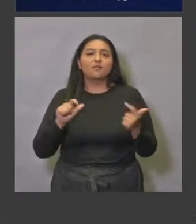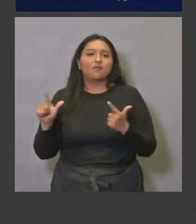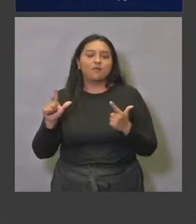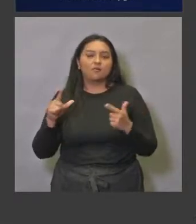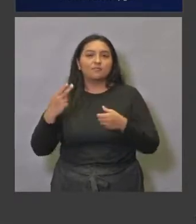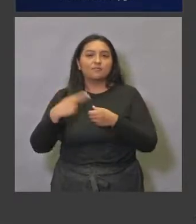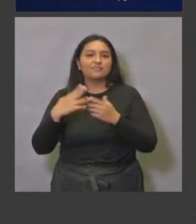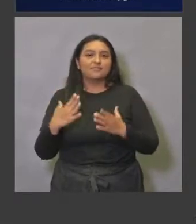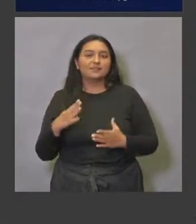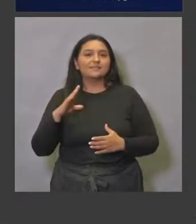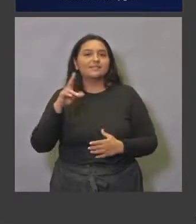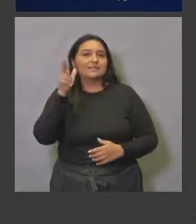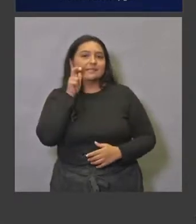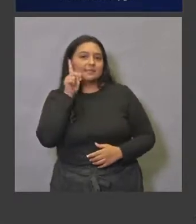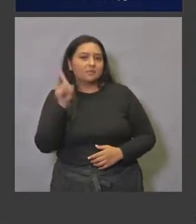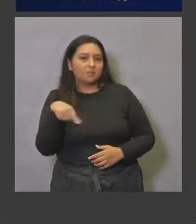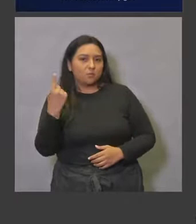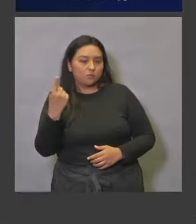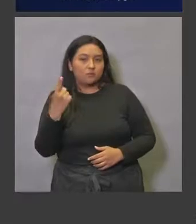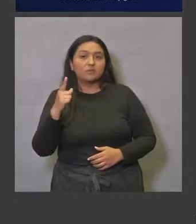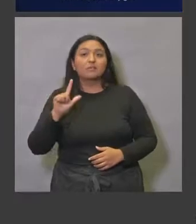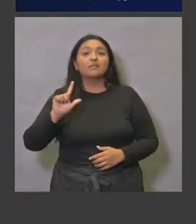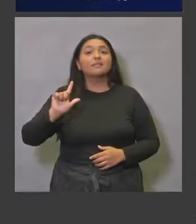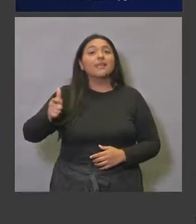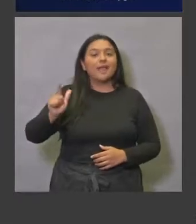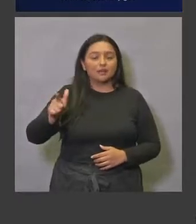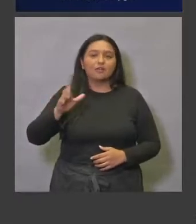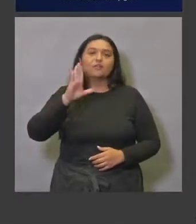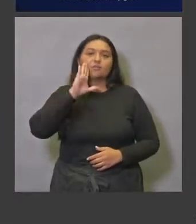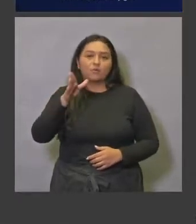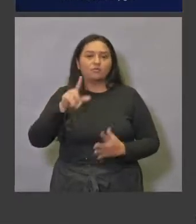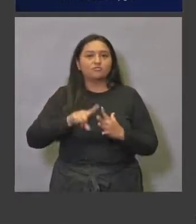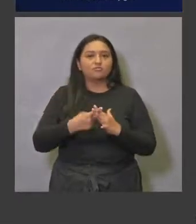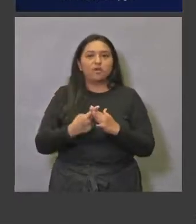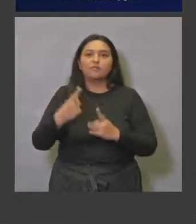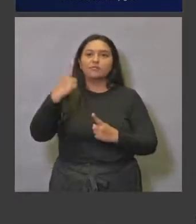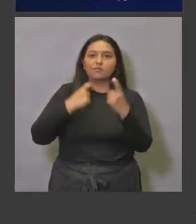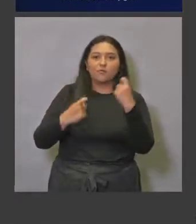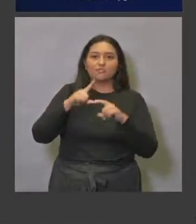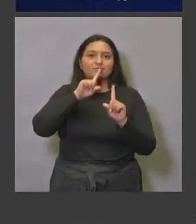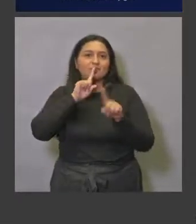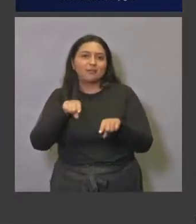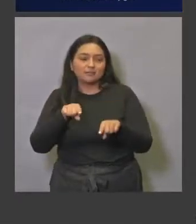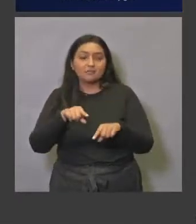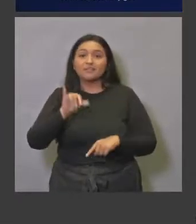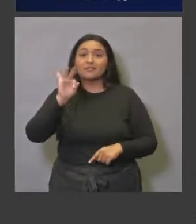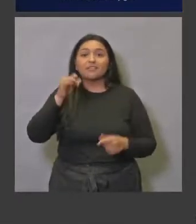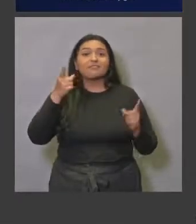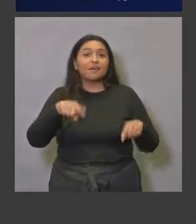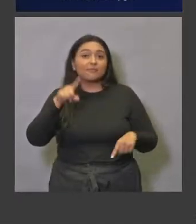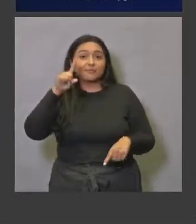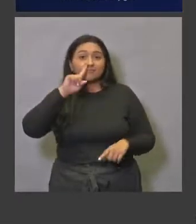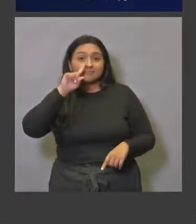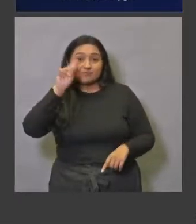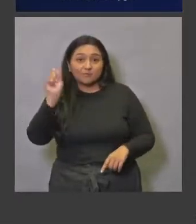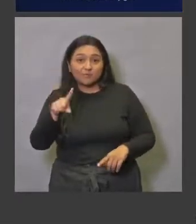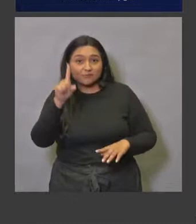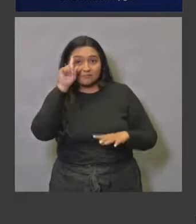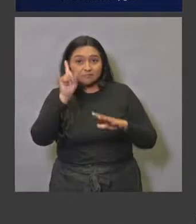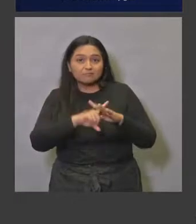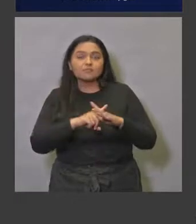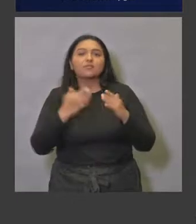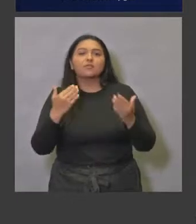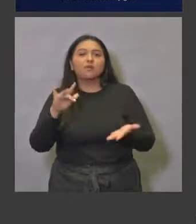listen-only mode. Later, we will conduct a question and answer session. If you have a question, please raise your hand by clicking on the hand